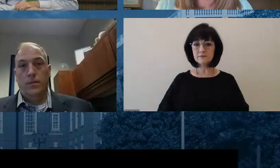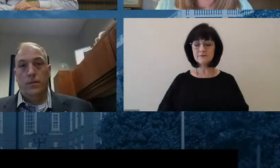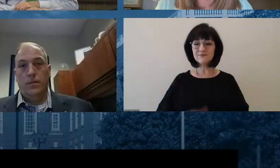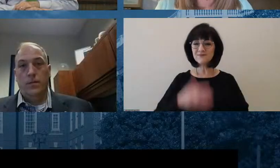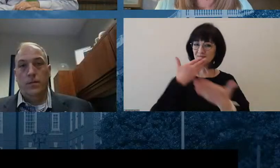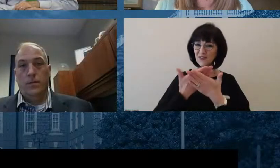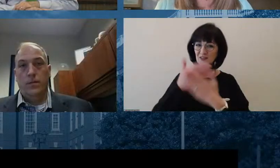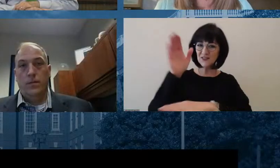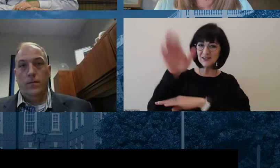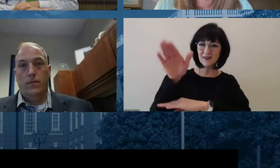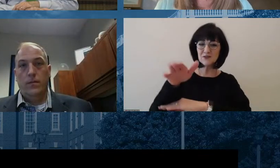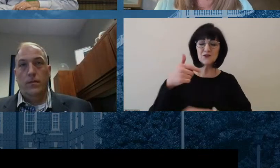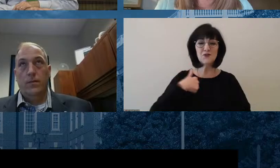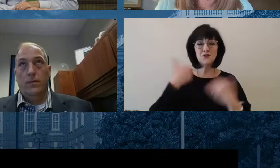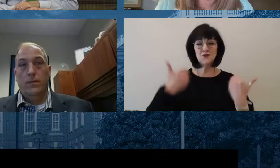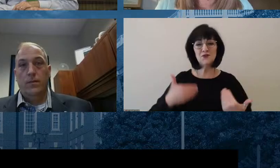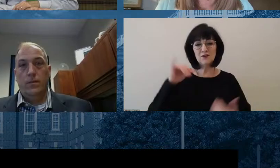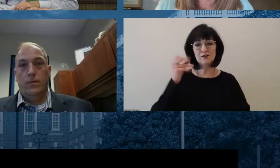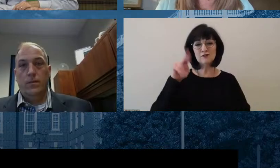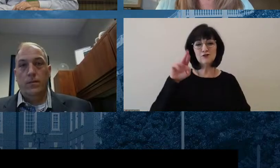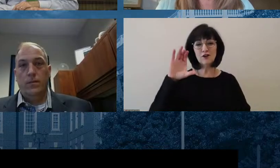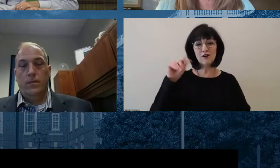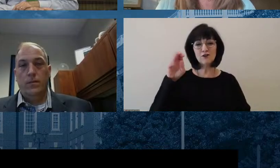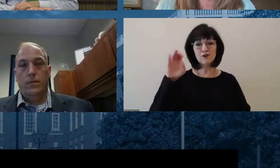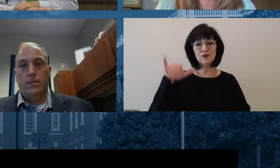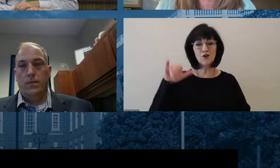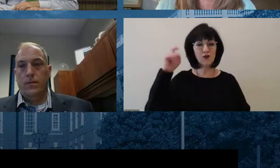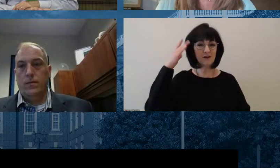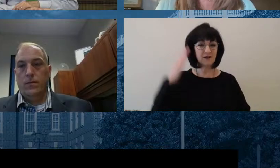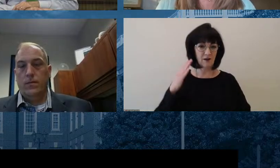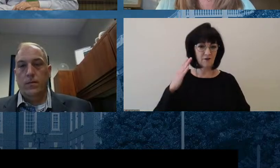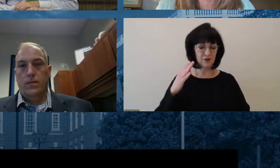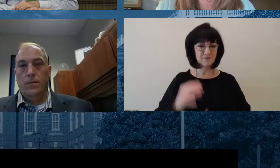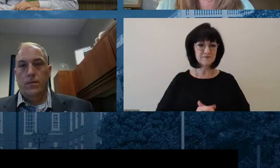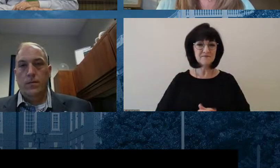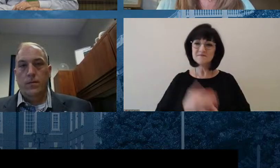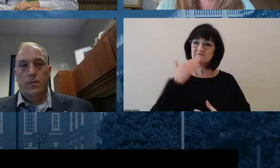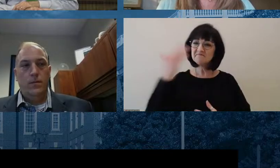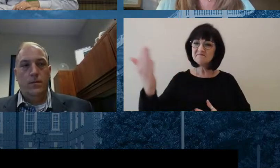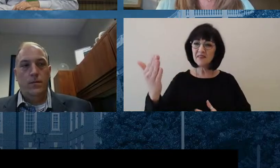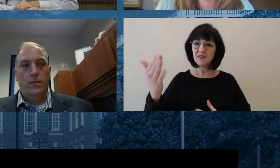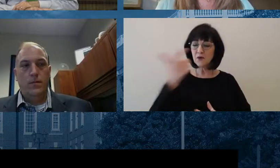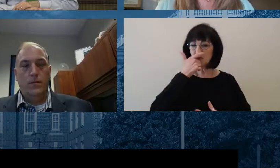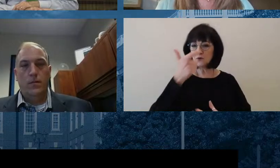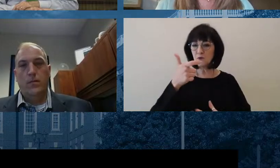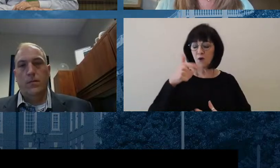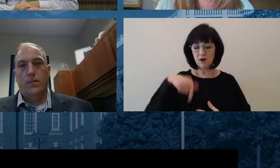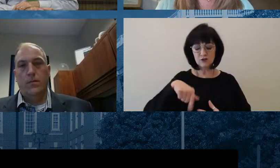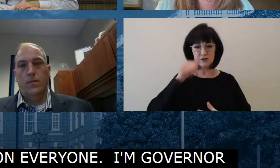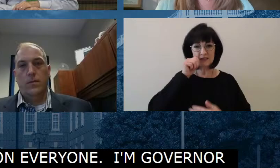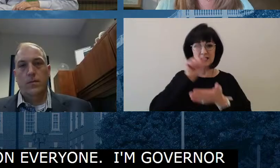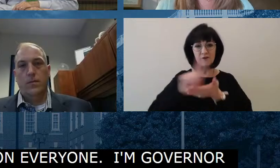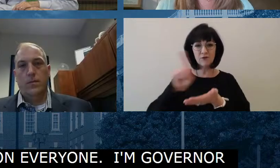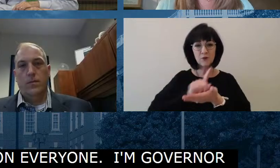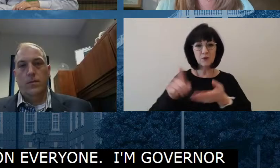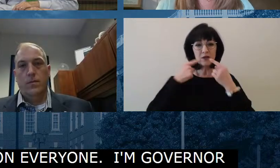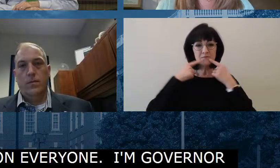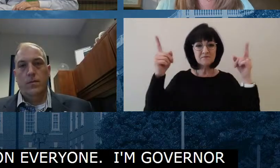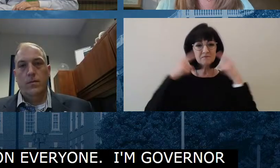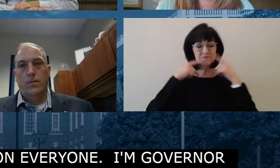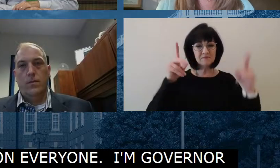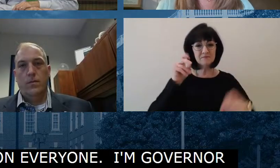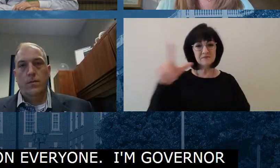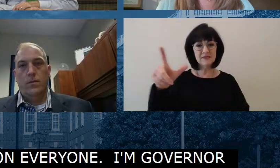Good afternoon, everyone. I'm Governor John Carney. Thank you for joining us once again for our weekly press conference on Delaware's response